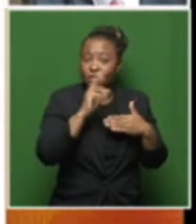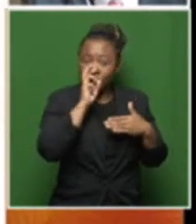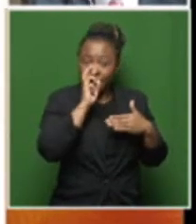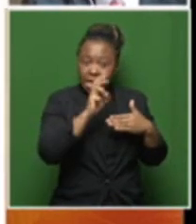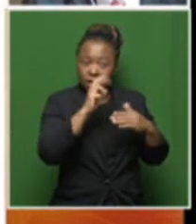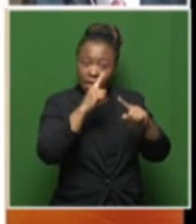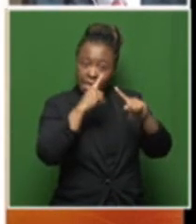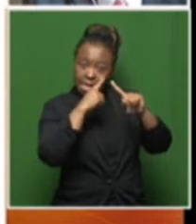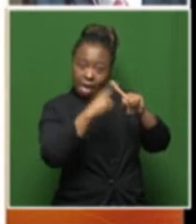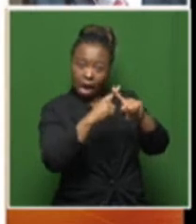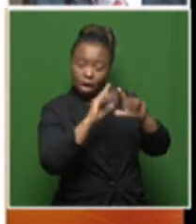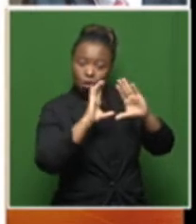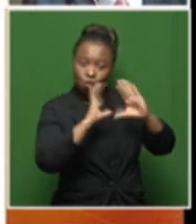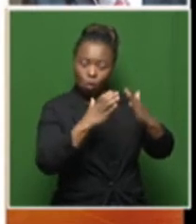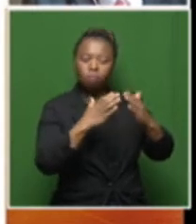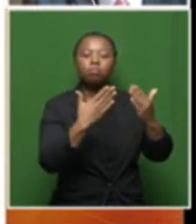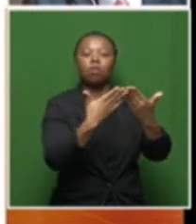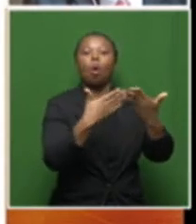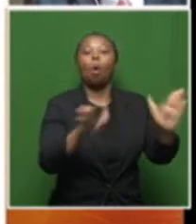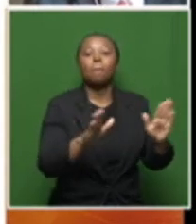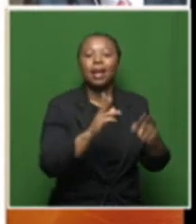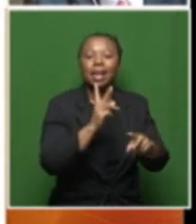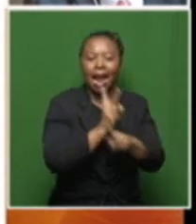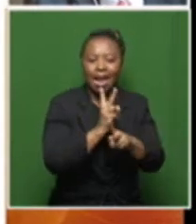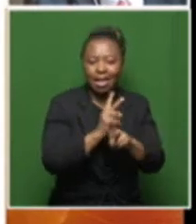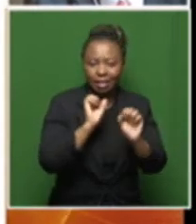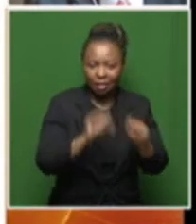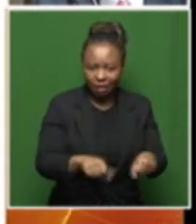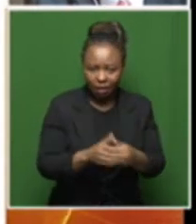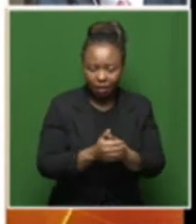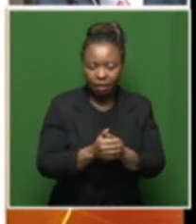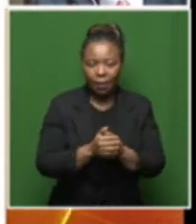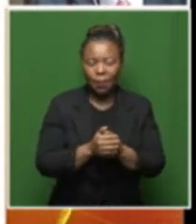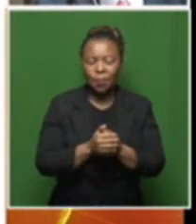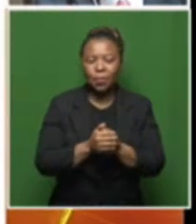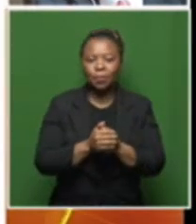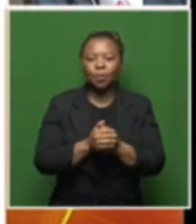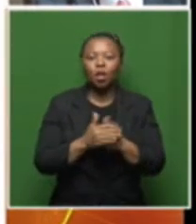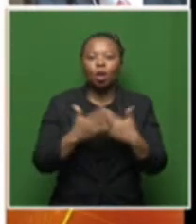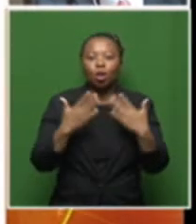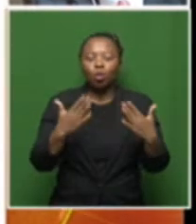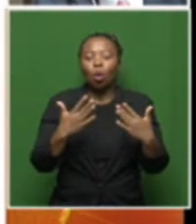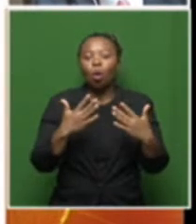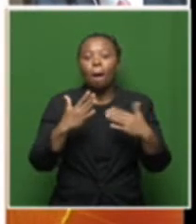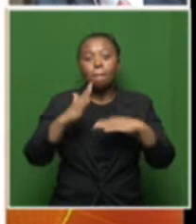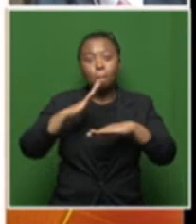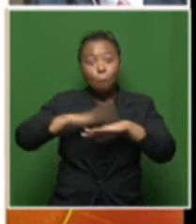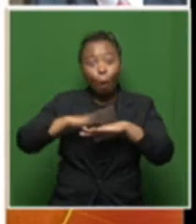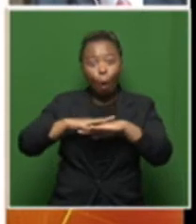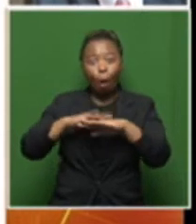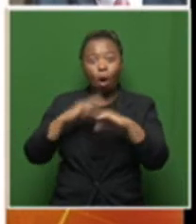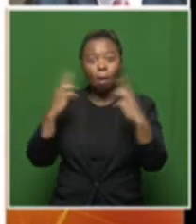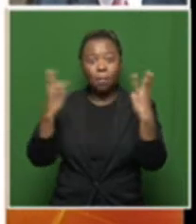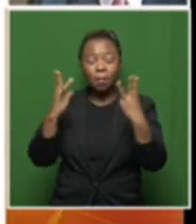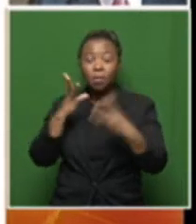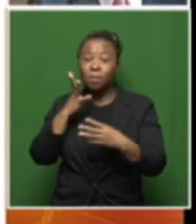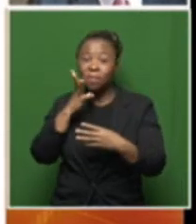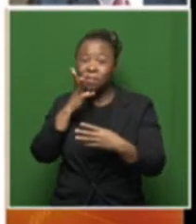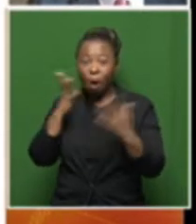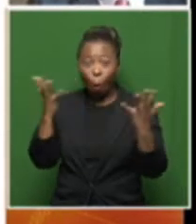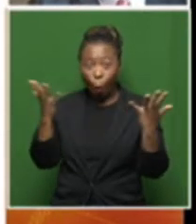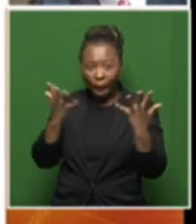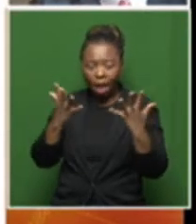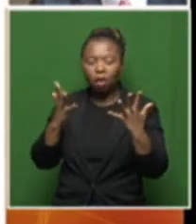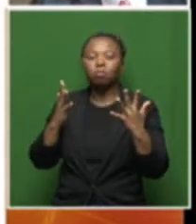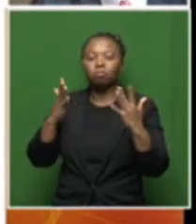groups in the demand cycle. But they are moving to where the population demand is at that point in time.